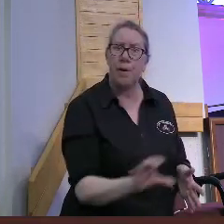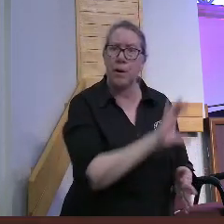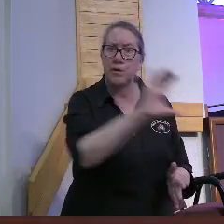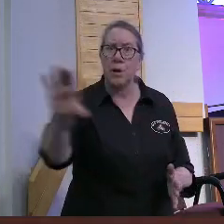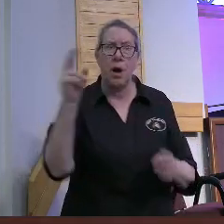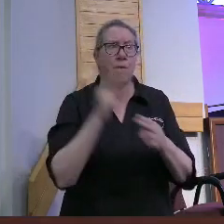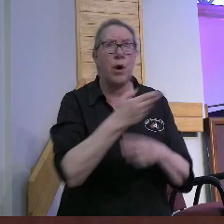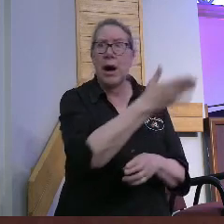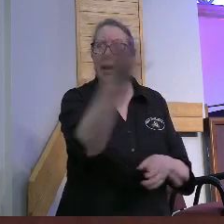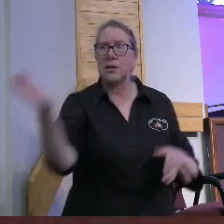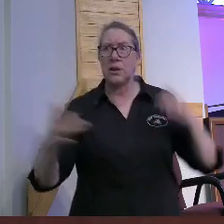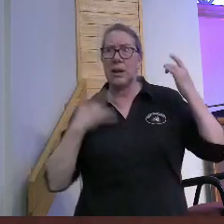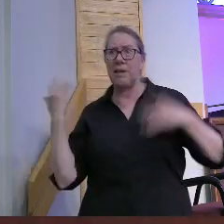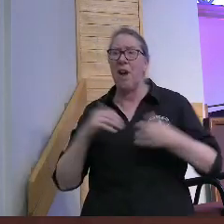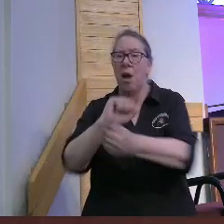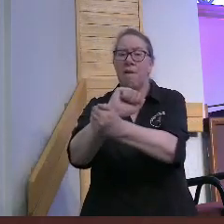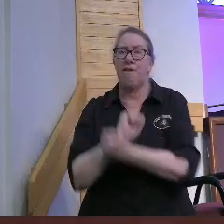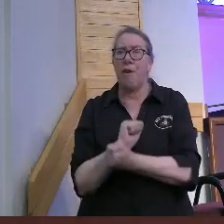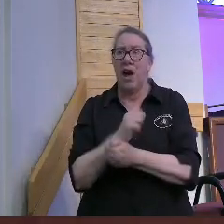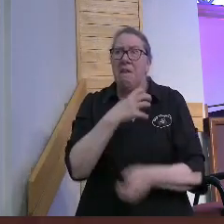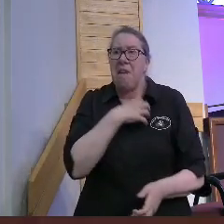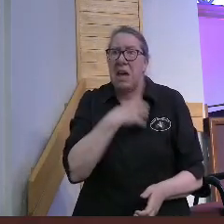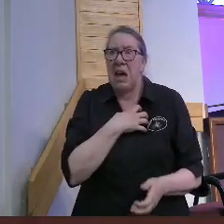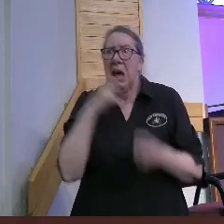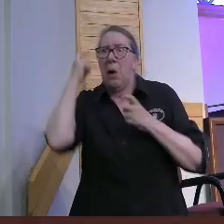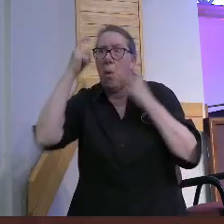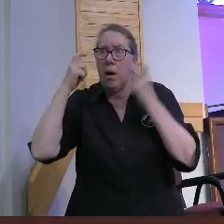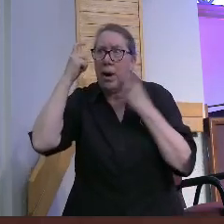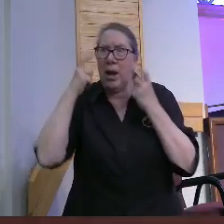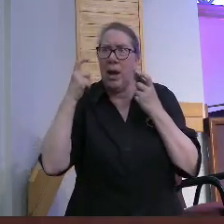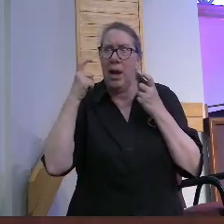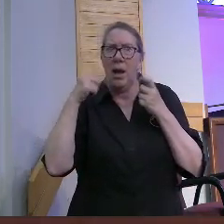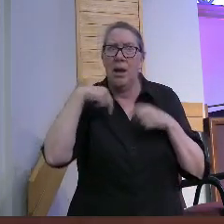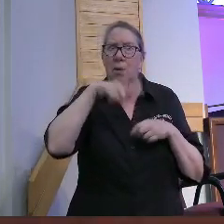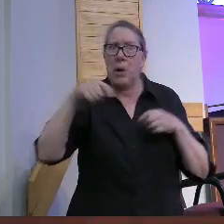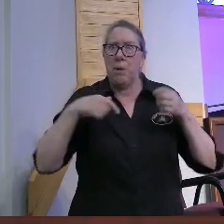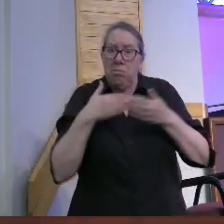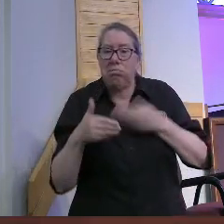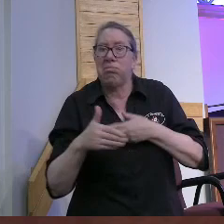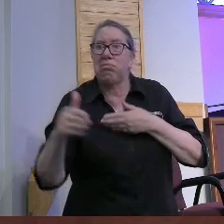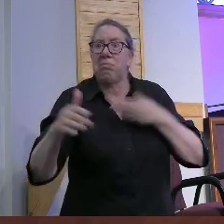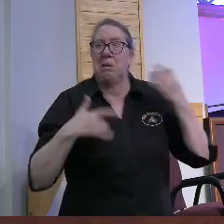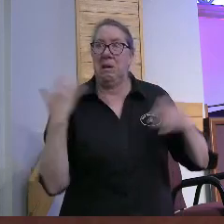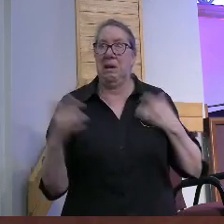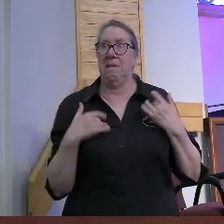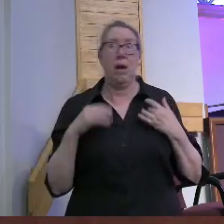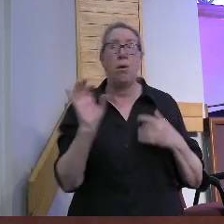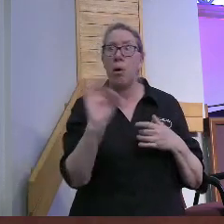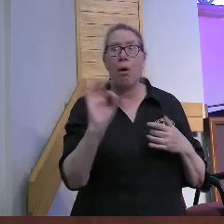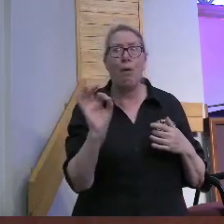us to live in bondage to fear and worry and anxiety. And so Jesus